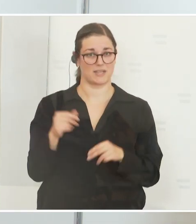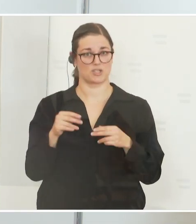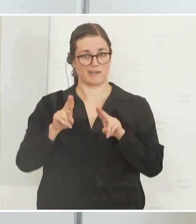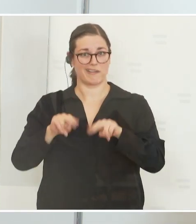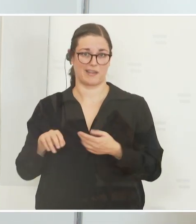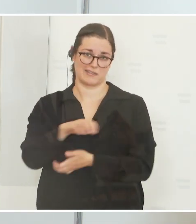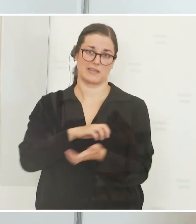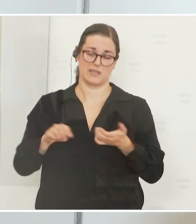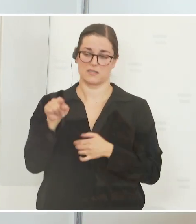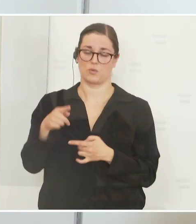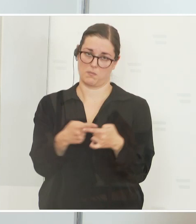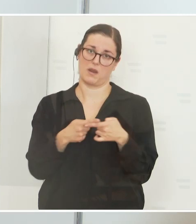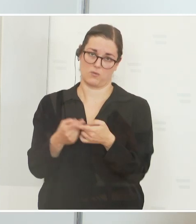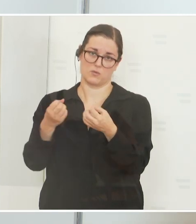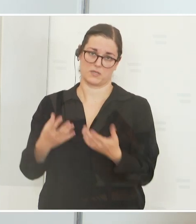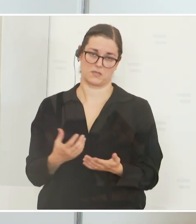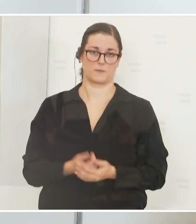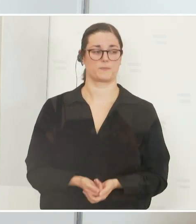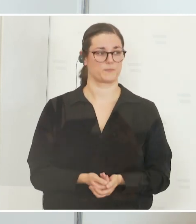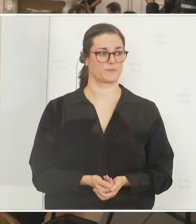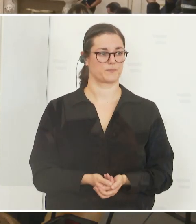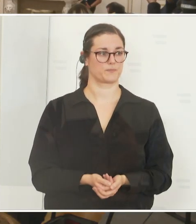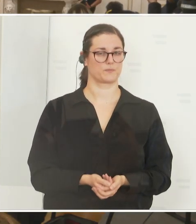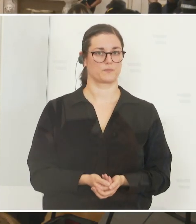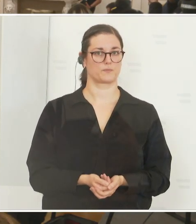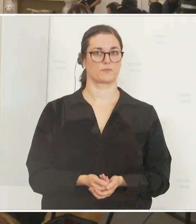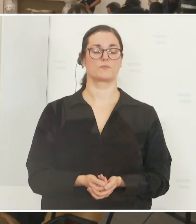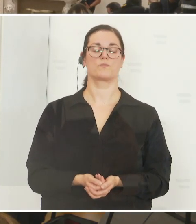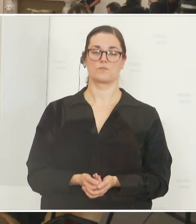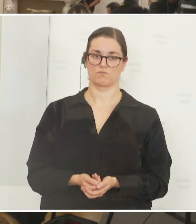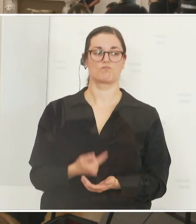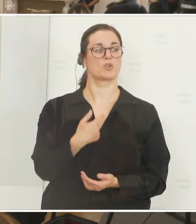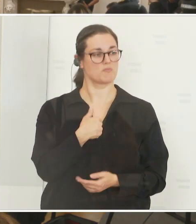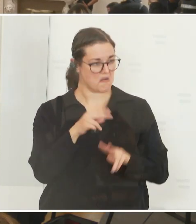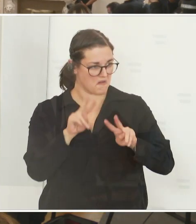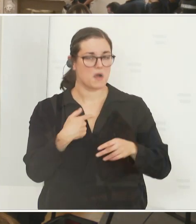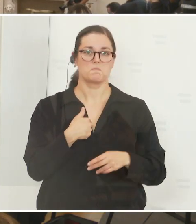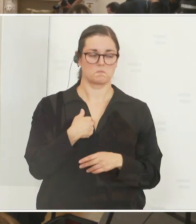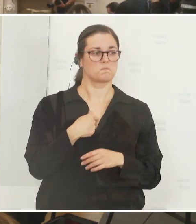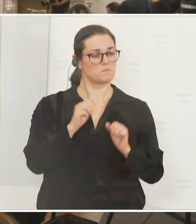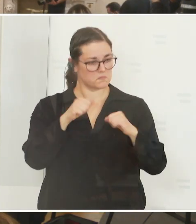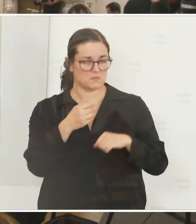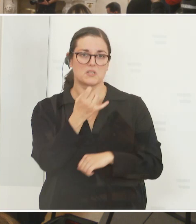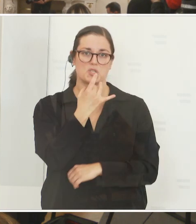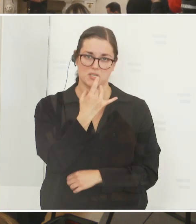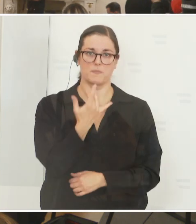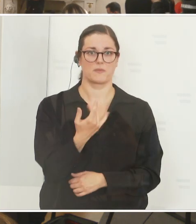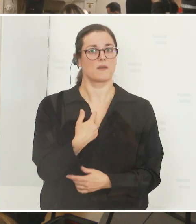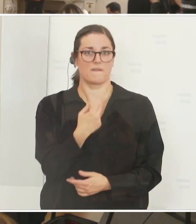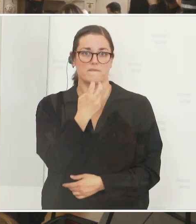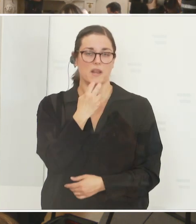Belarus. To answer your question instinctively, I would agree with you. If you want a change of